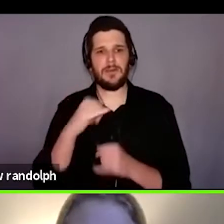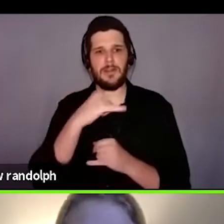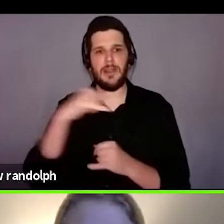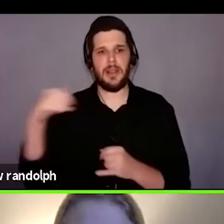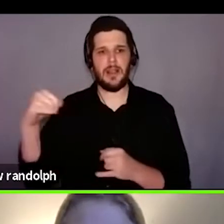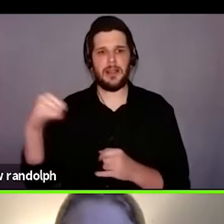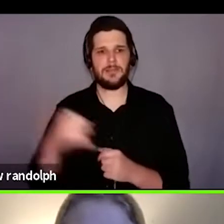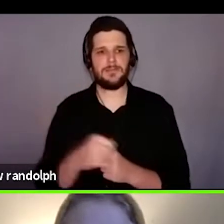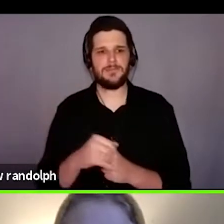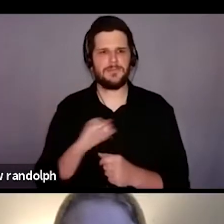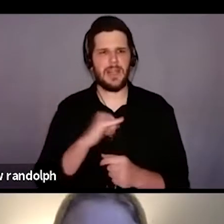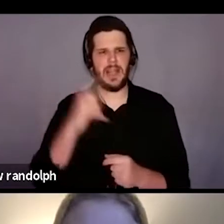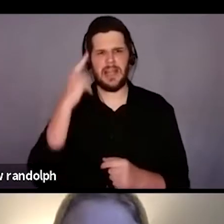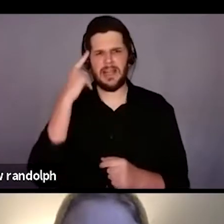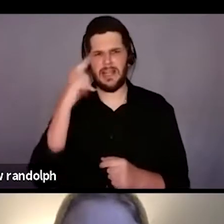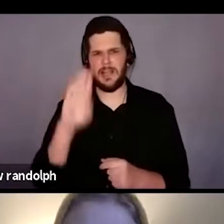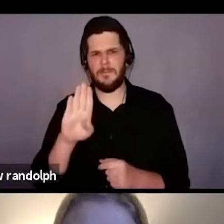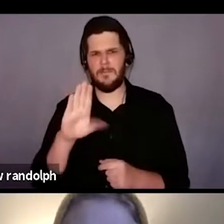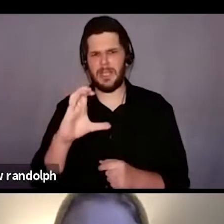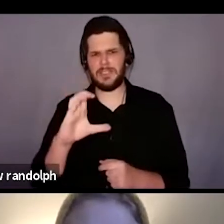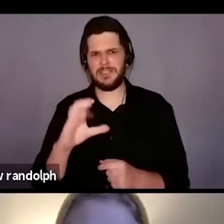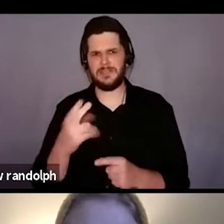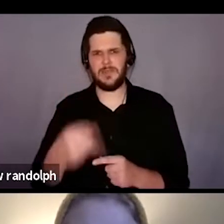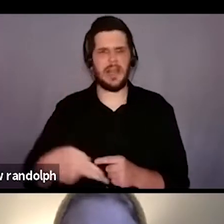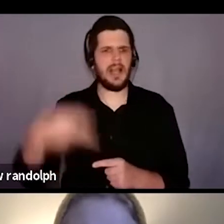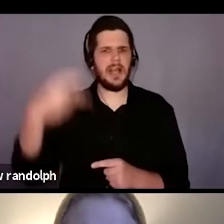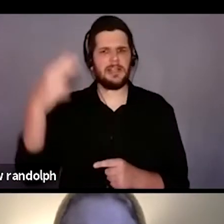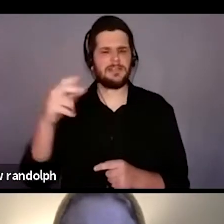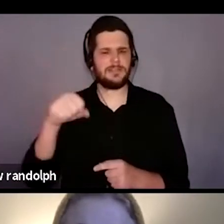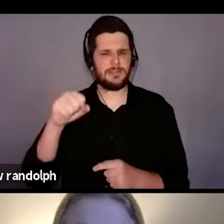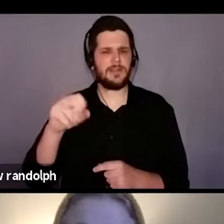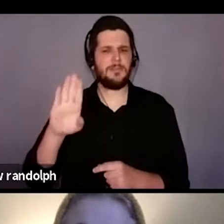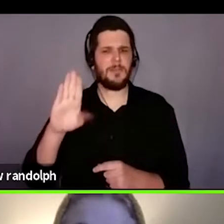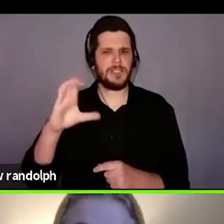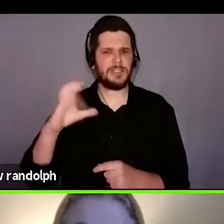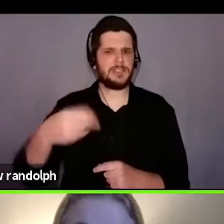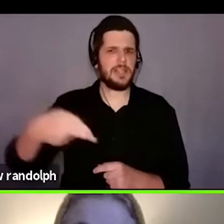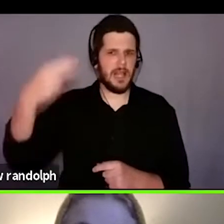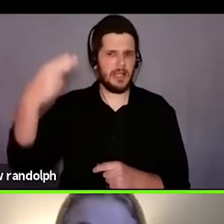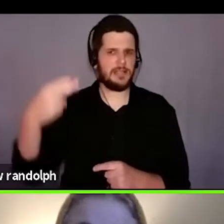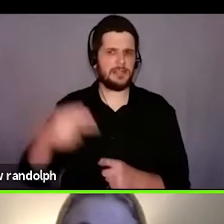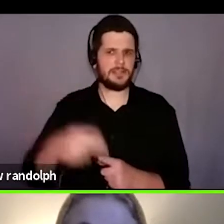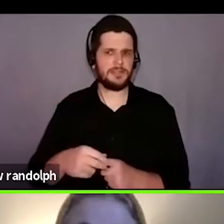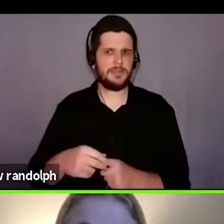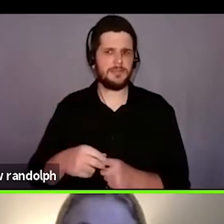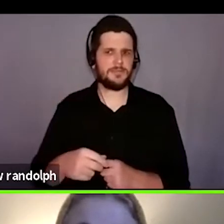I think there was BC a recent, is one of the highest. Yeah, BC is one of the highest, and